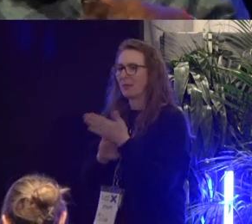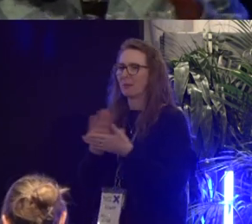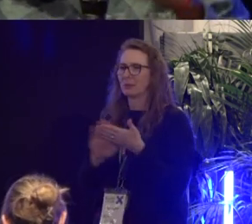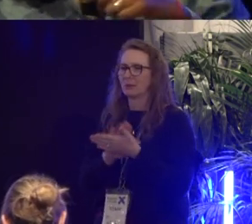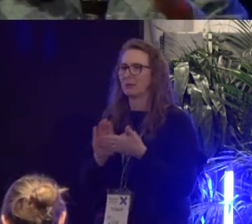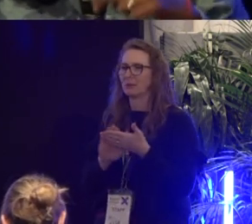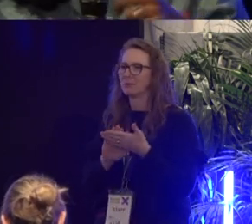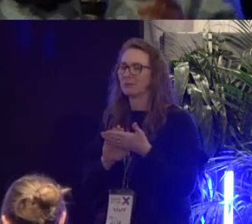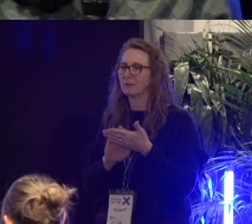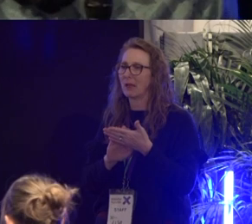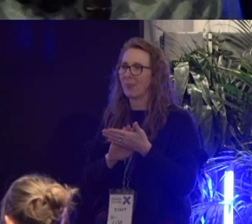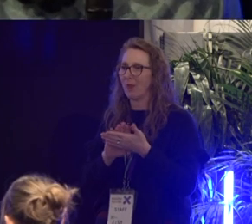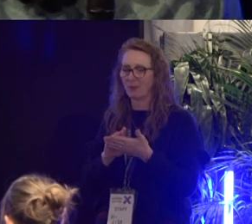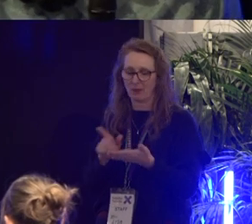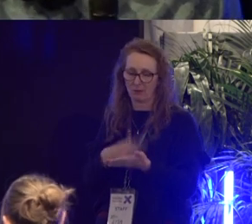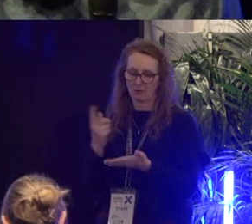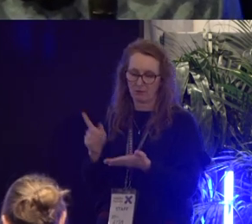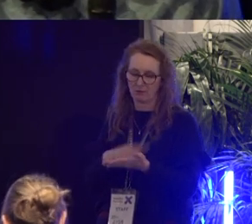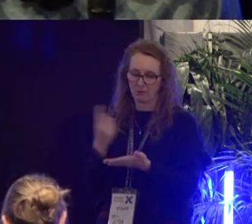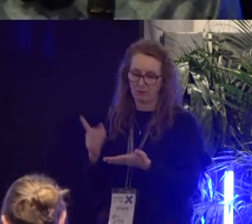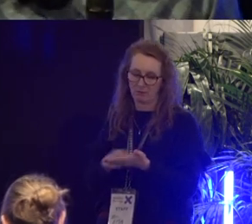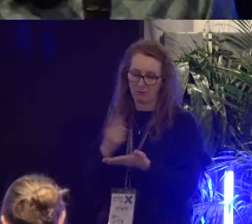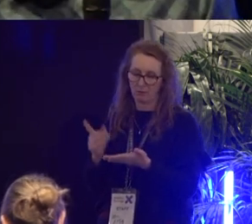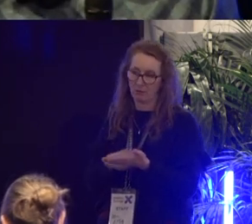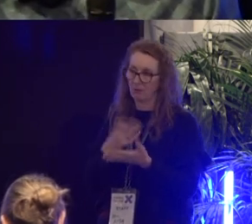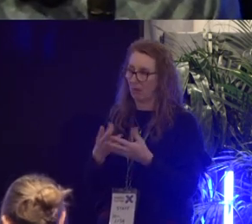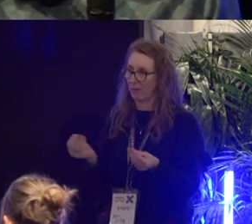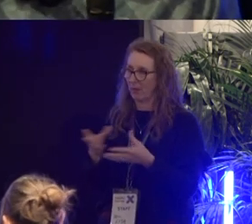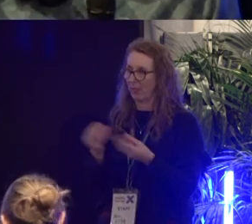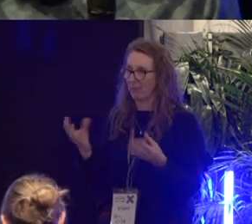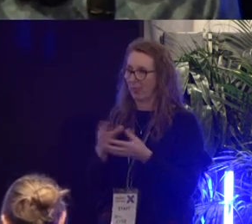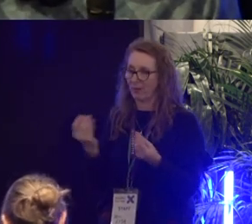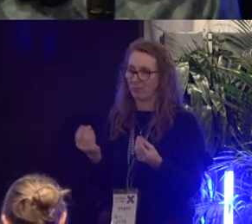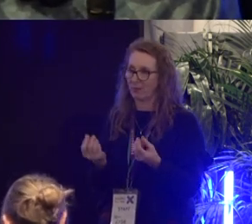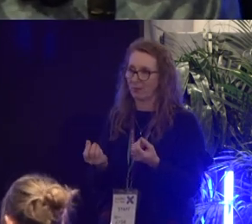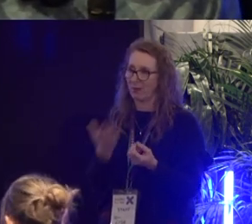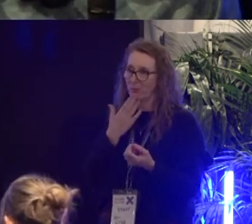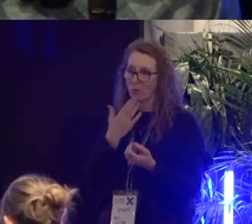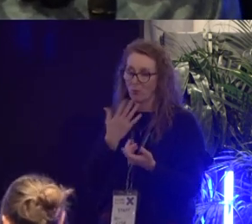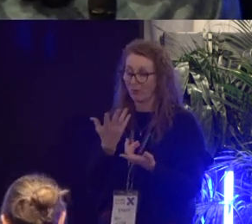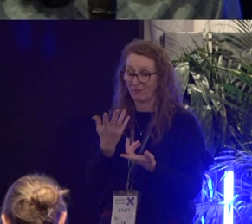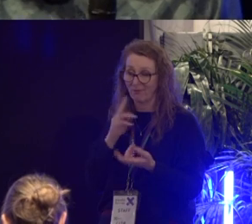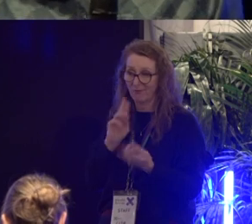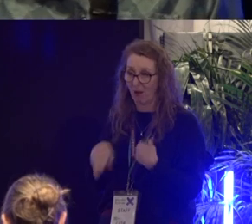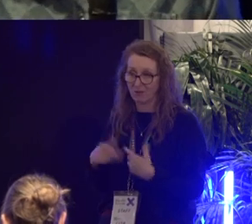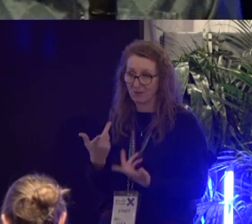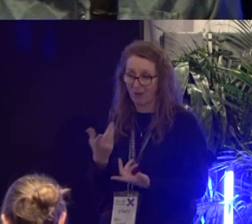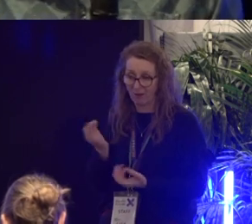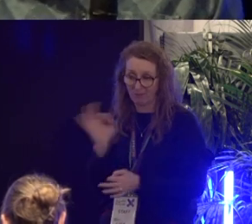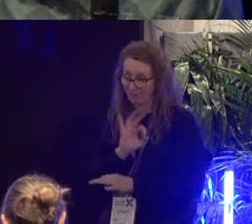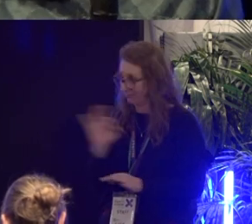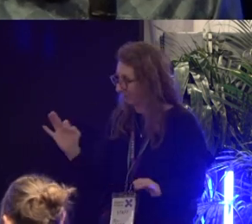we sort of all just scroll and that's it and the novelty is sort of gone? But yeah, I don't have an answer for that. I don't,